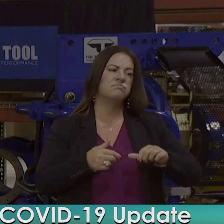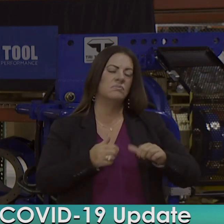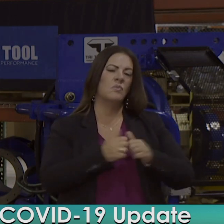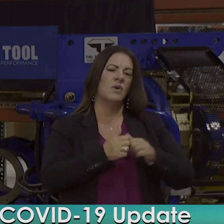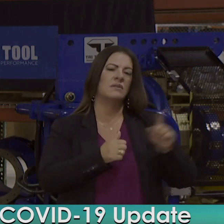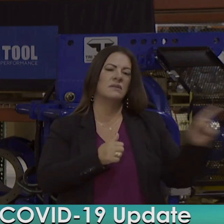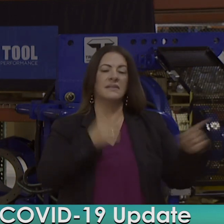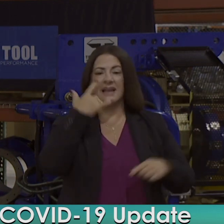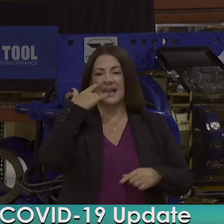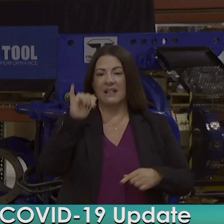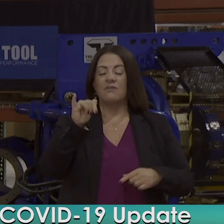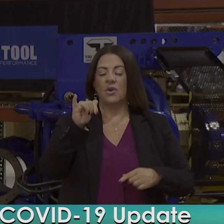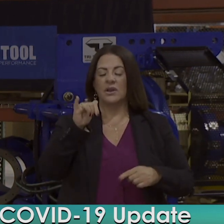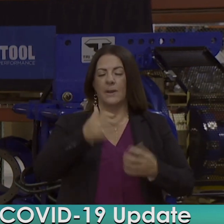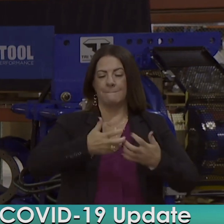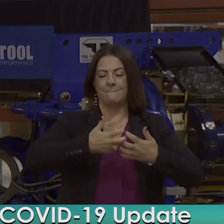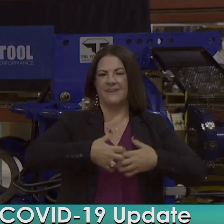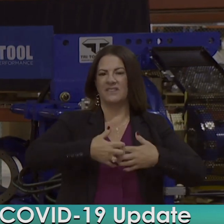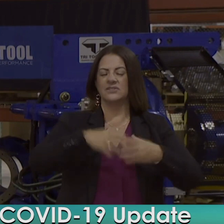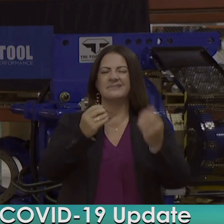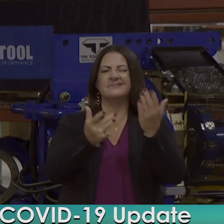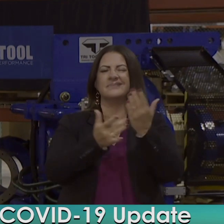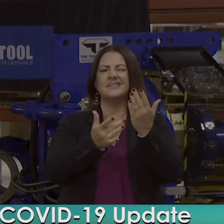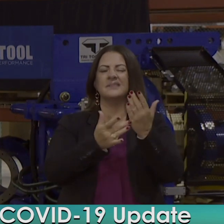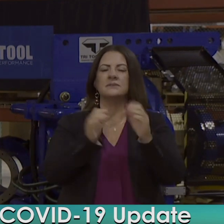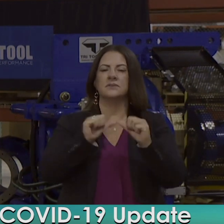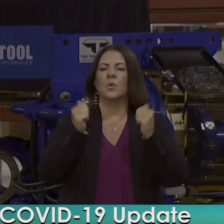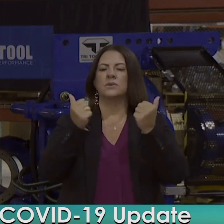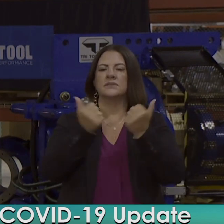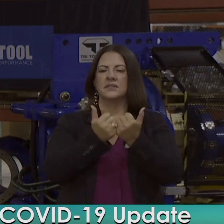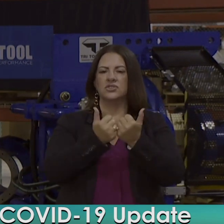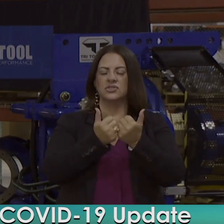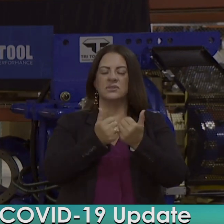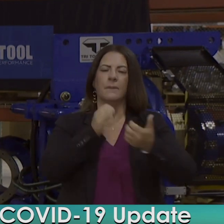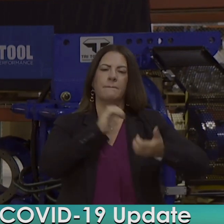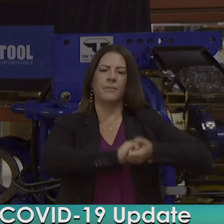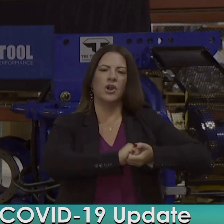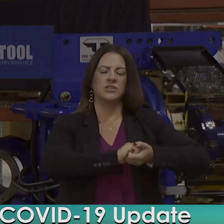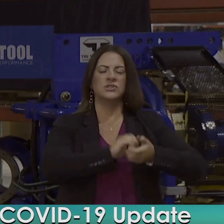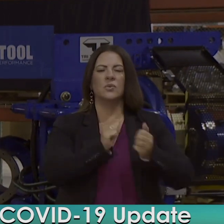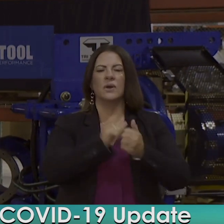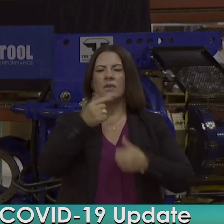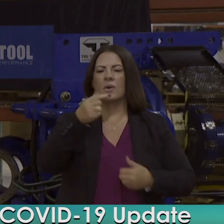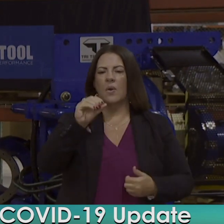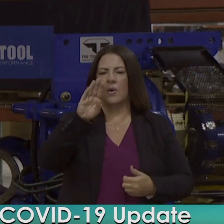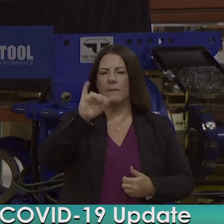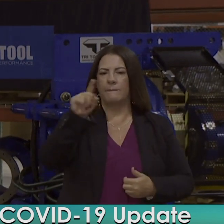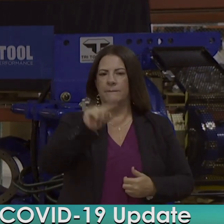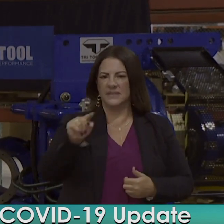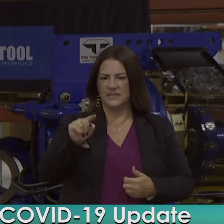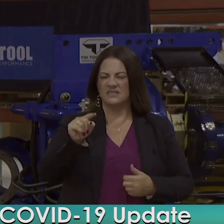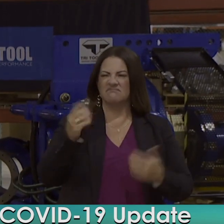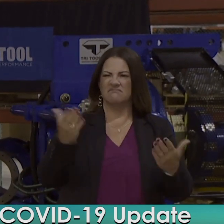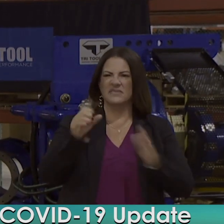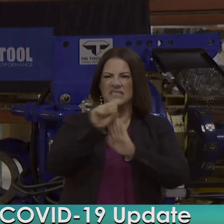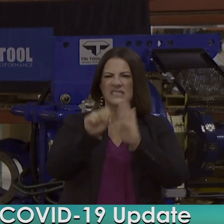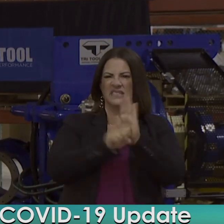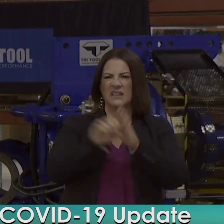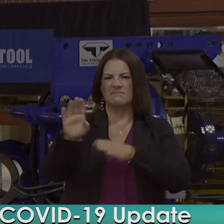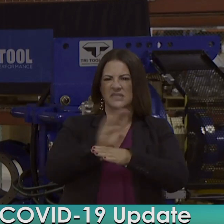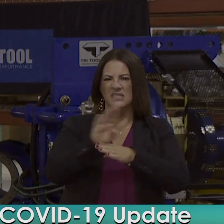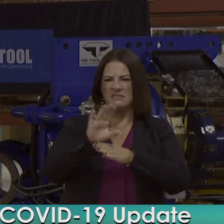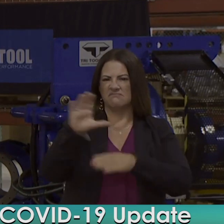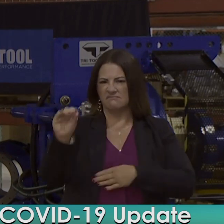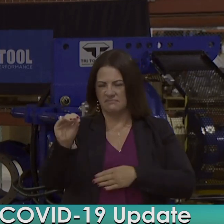the California Manufacturing and Technology Association in partnership with GoBiz, our state business arm, and